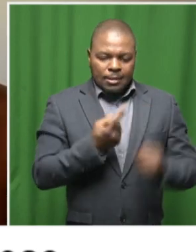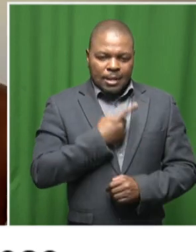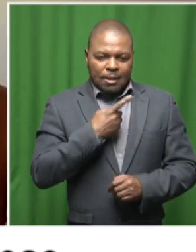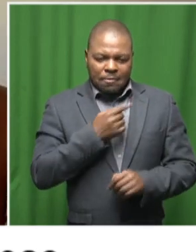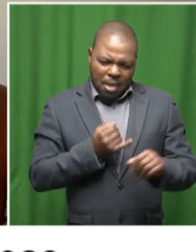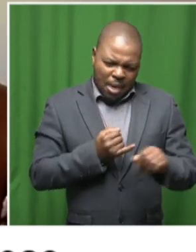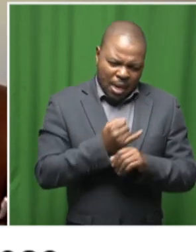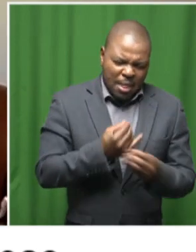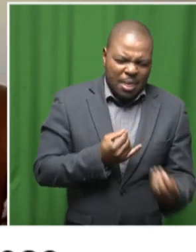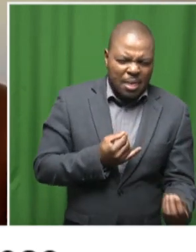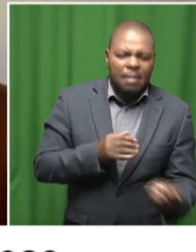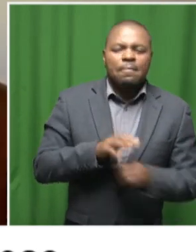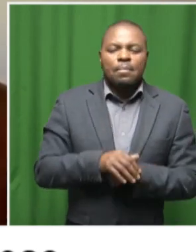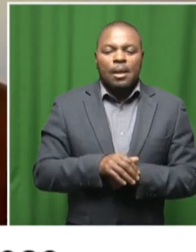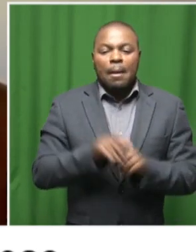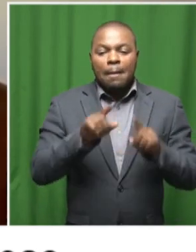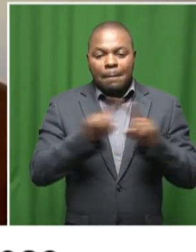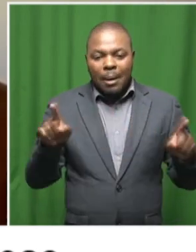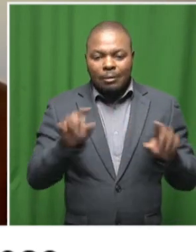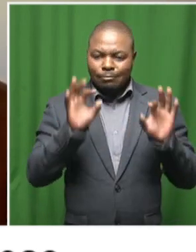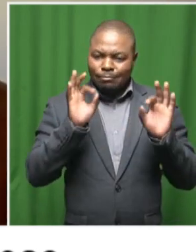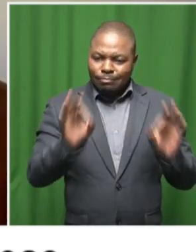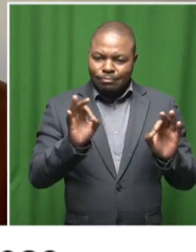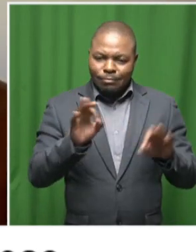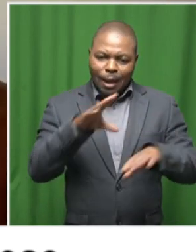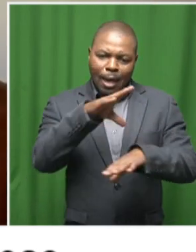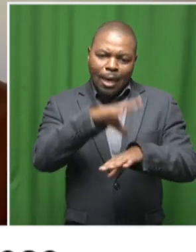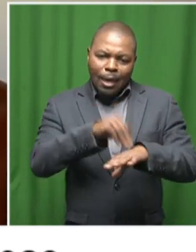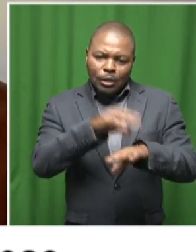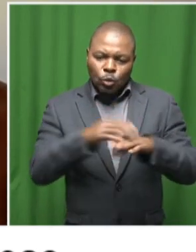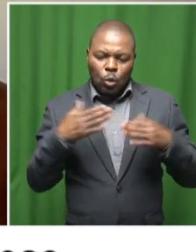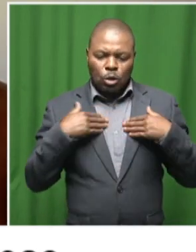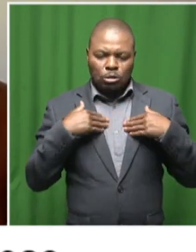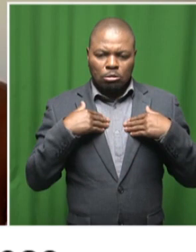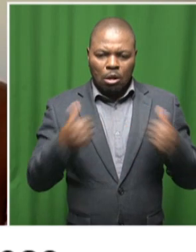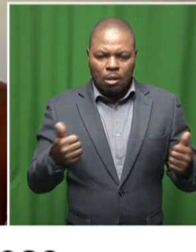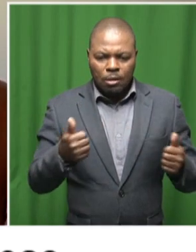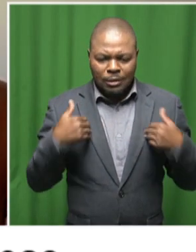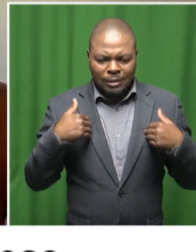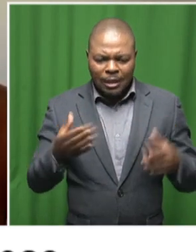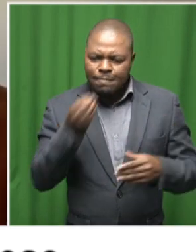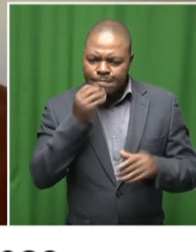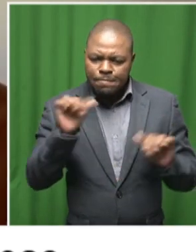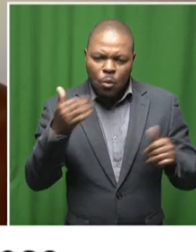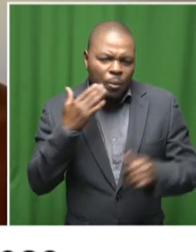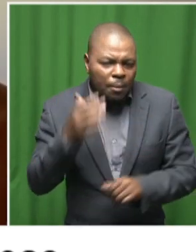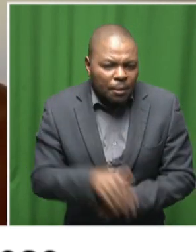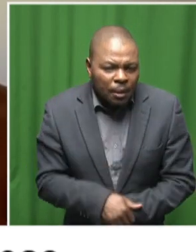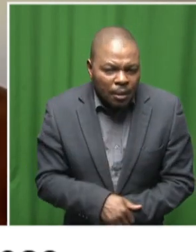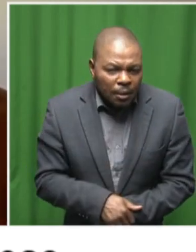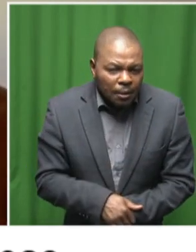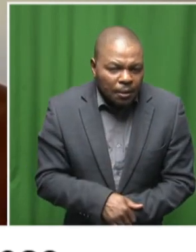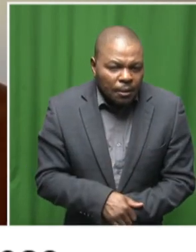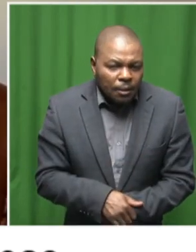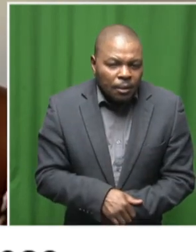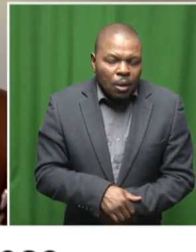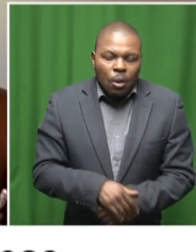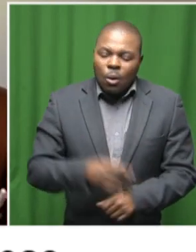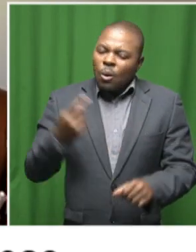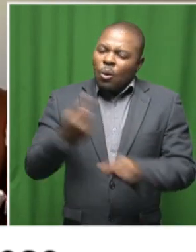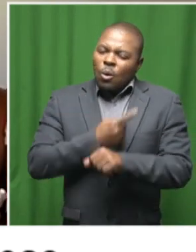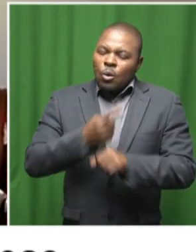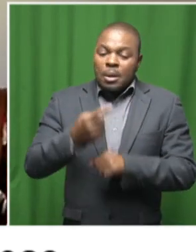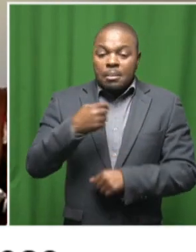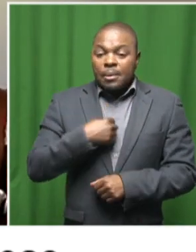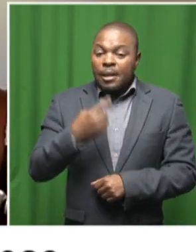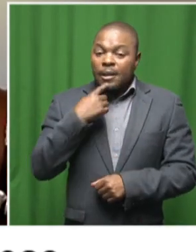very young age. But what's the ideal age to start a healthy lifestyle? So I always say